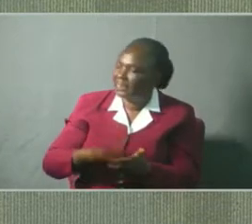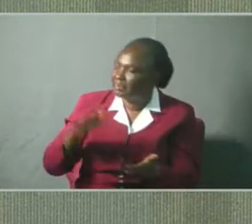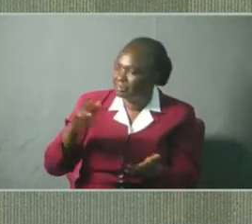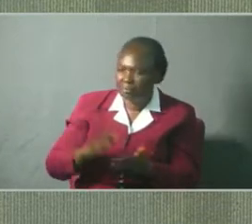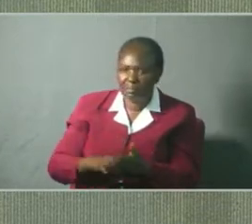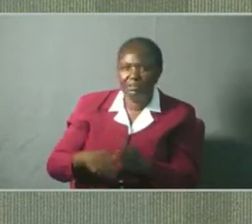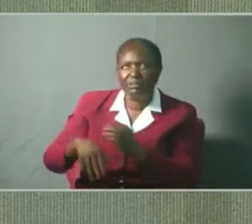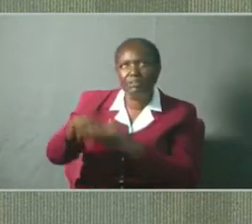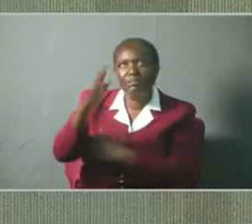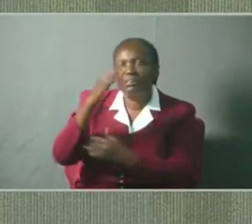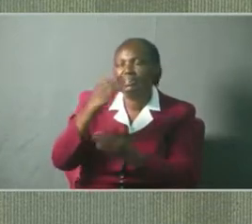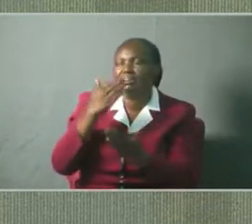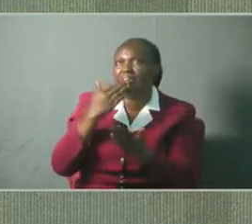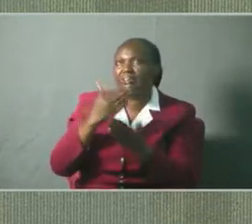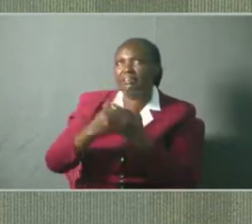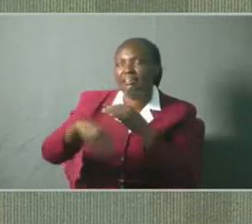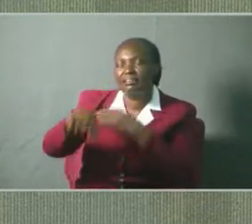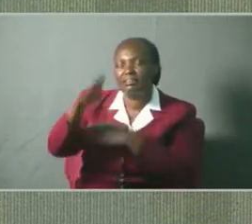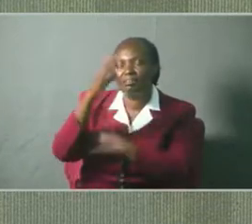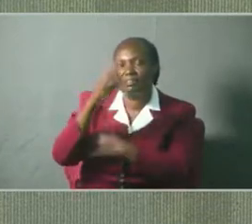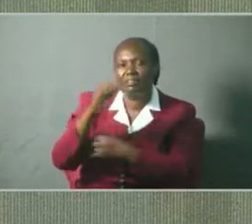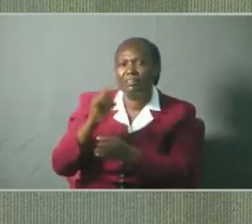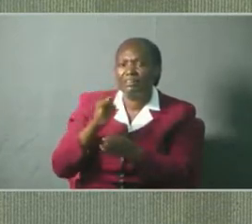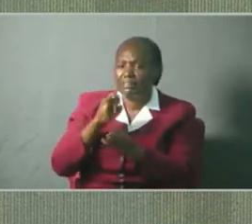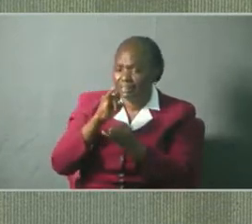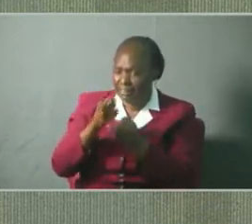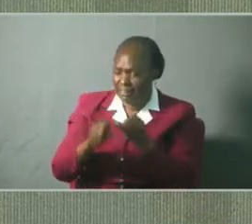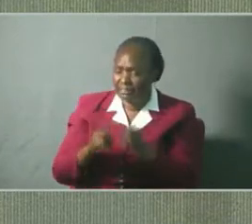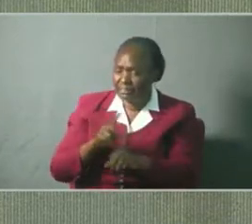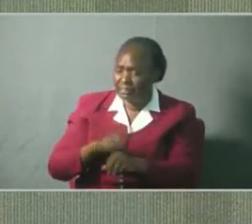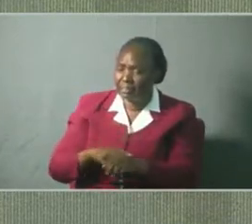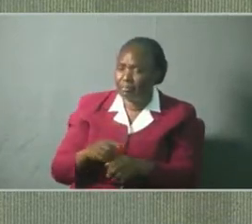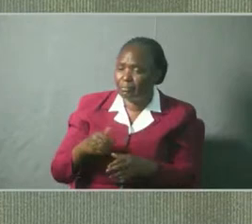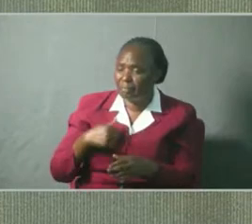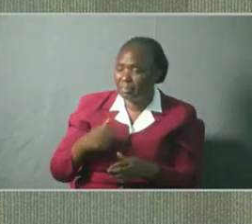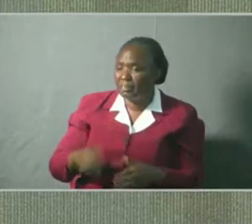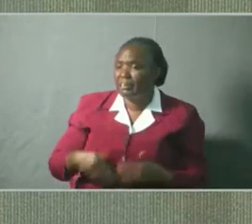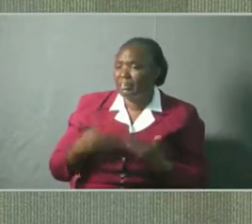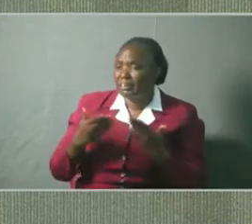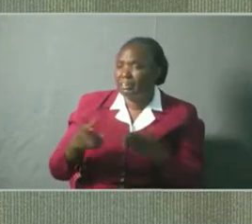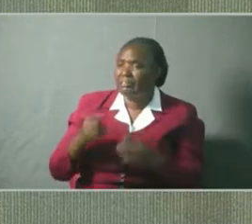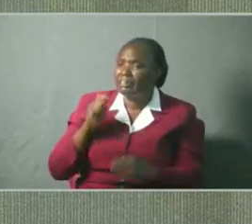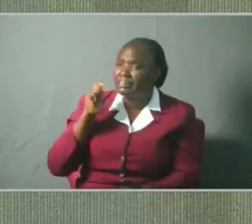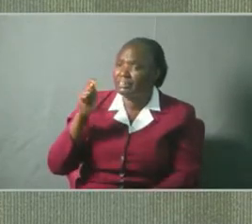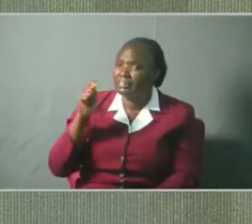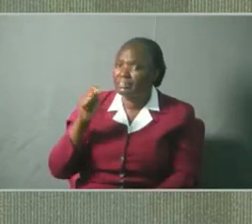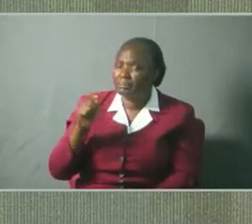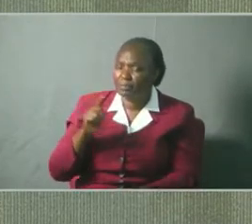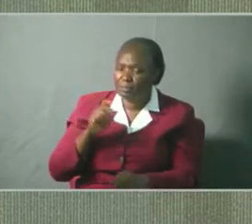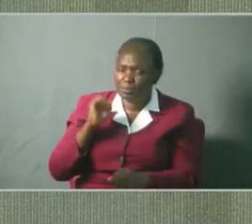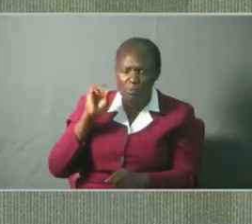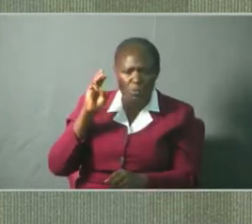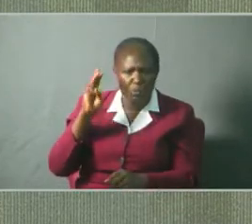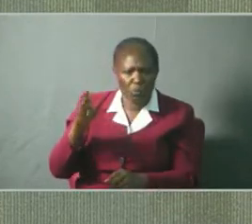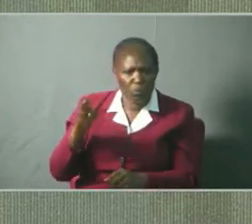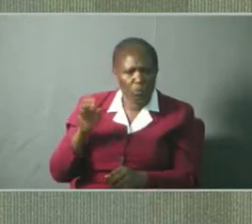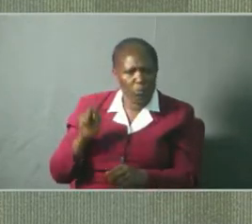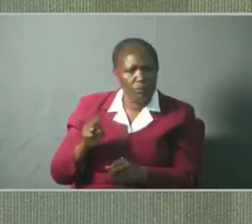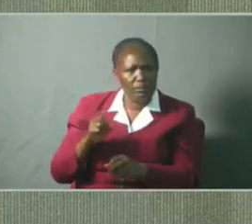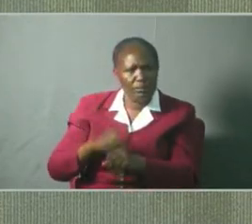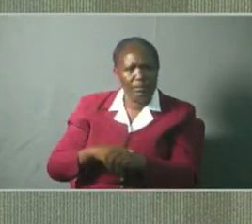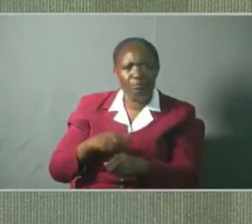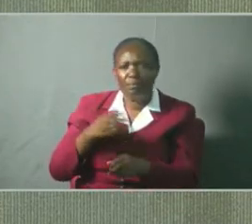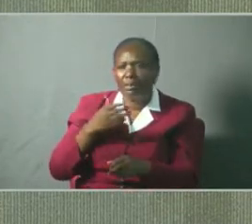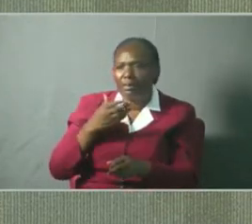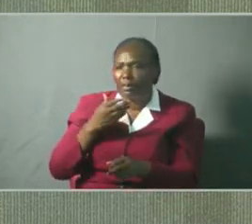thank God. Amen. The last time I gave a testimony was when my mom was unwell. Yes. And then I